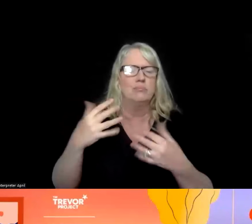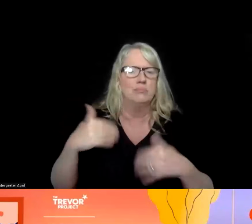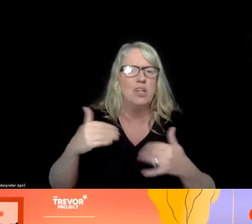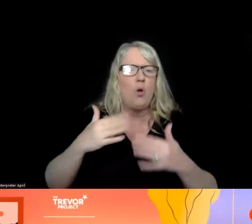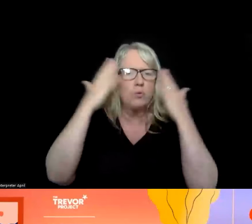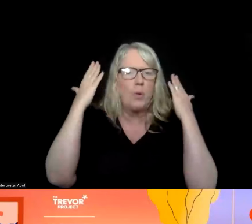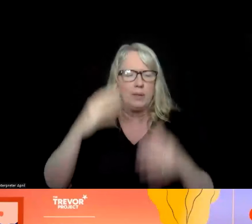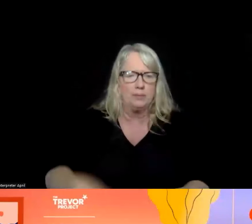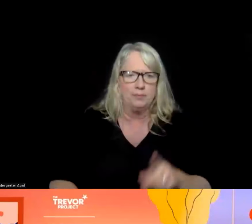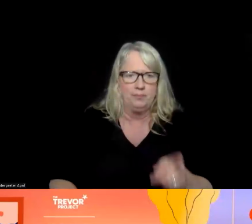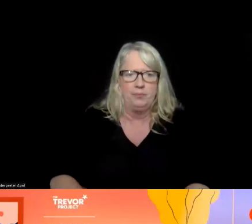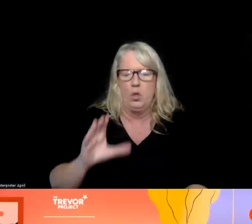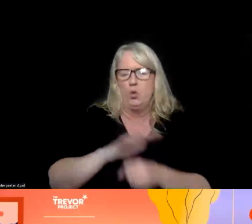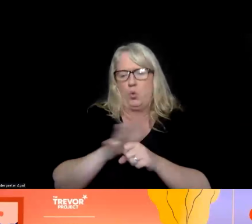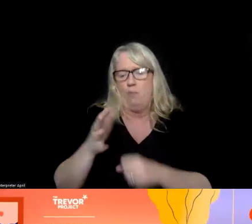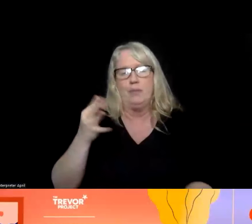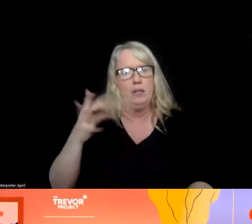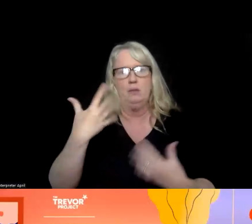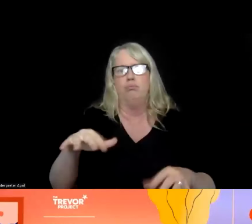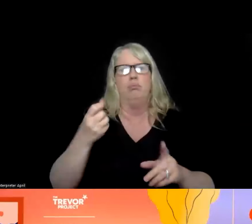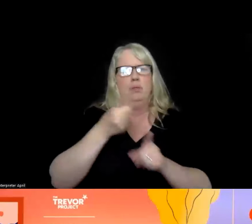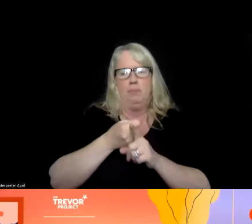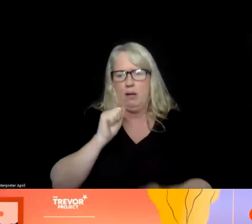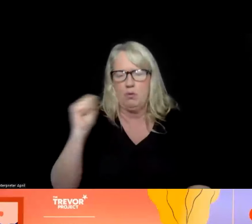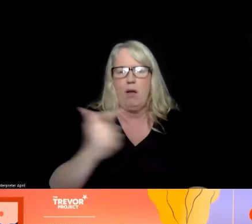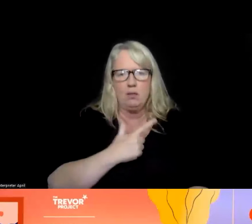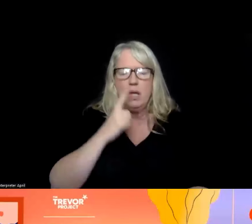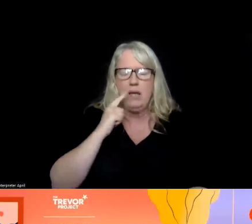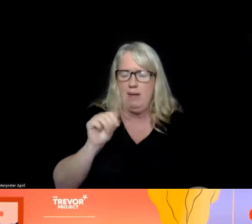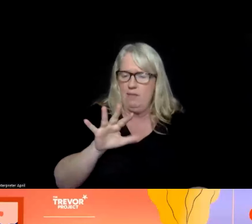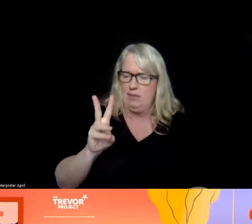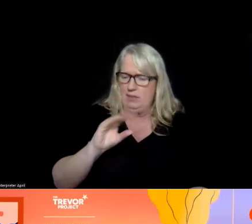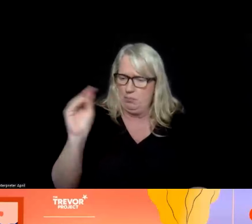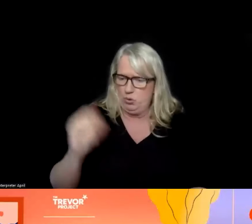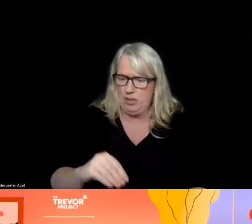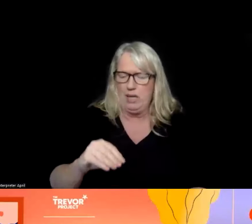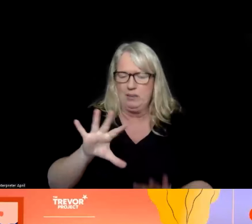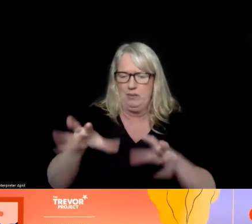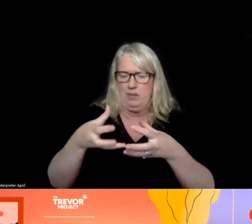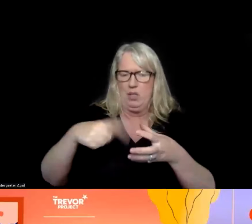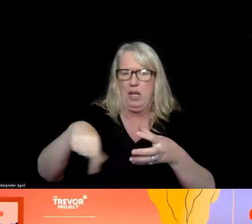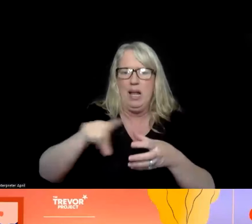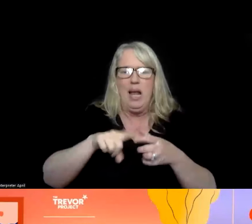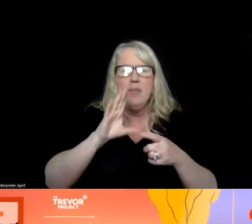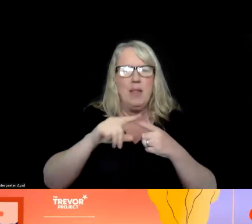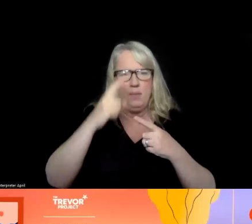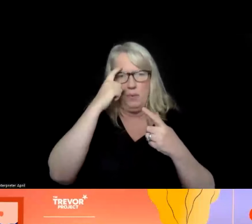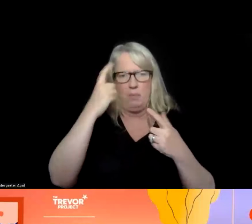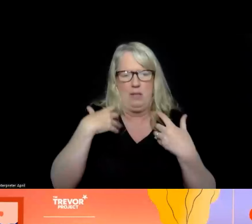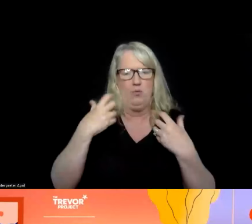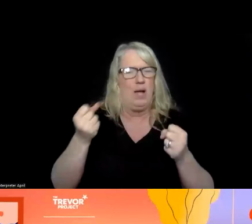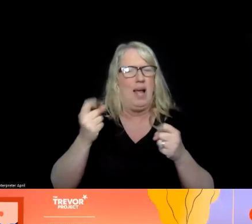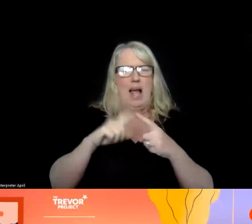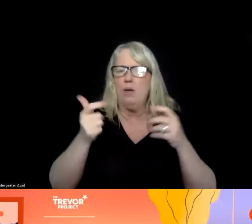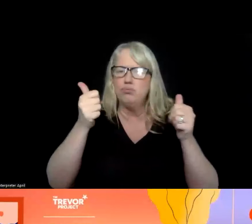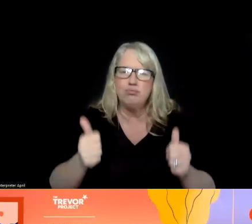COVID-19 has had a lasting impact on all of us, and 56% of LGBTQ young people reported that their mental health was poor most of the